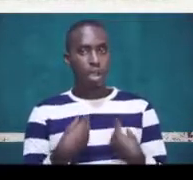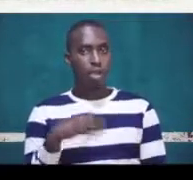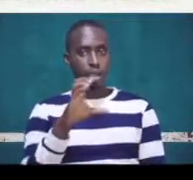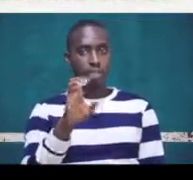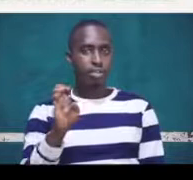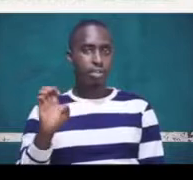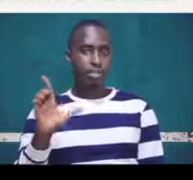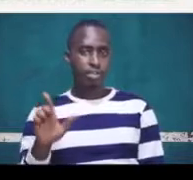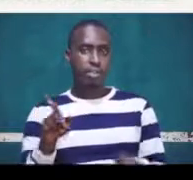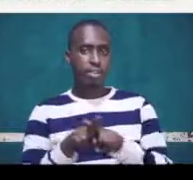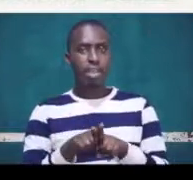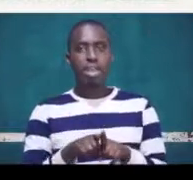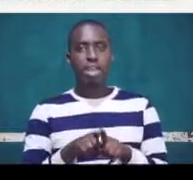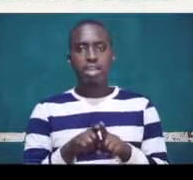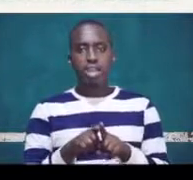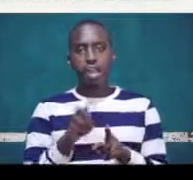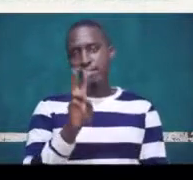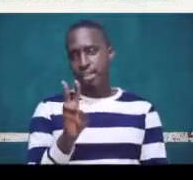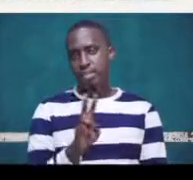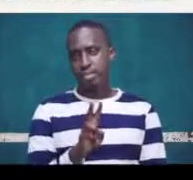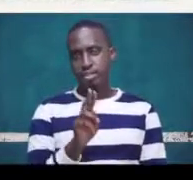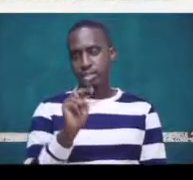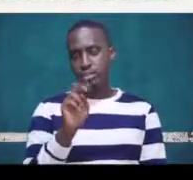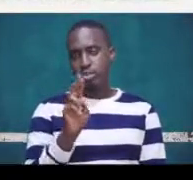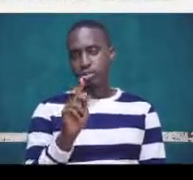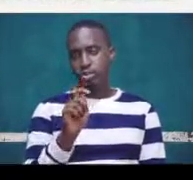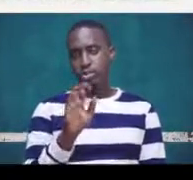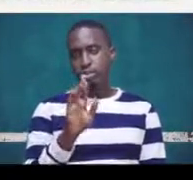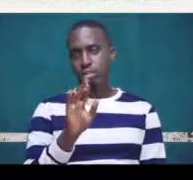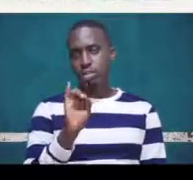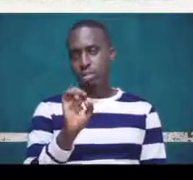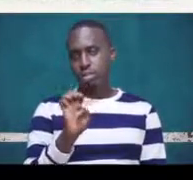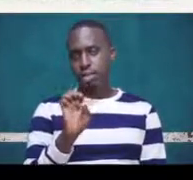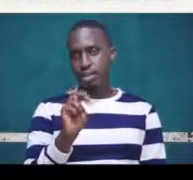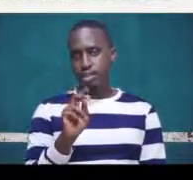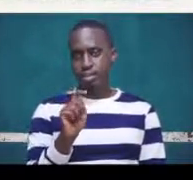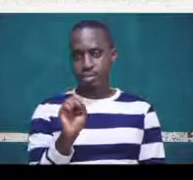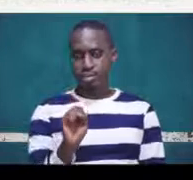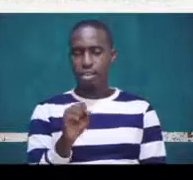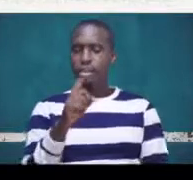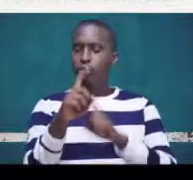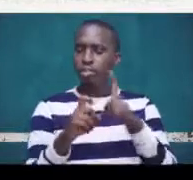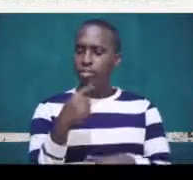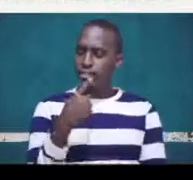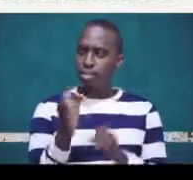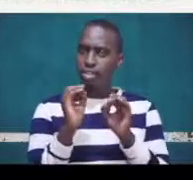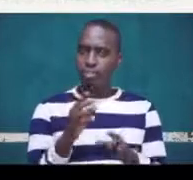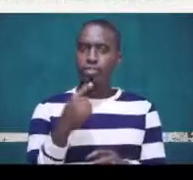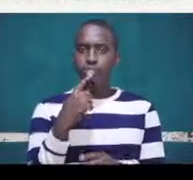as nutrients. So, now the question is, when we talk of